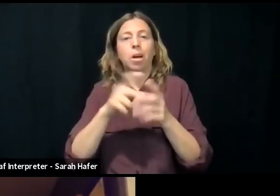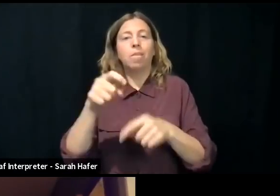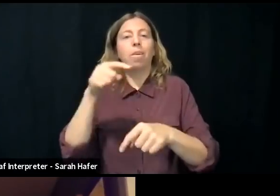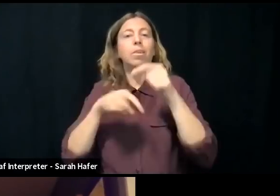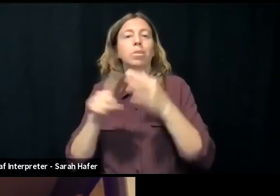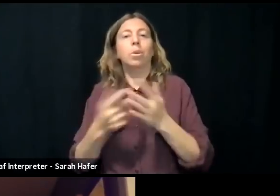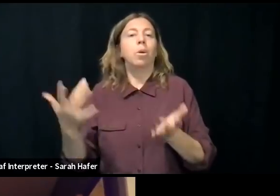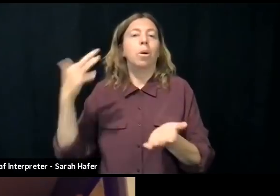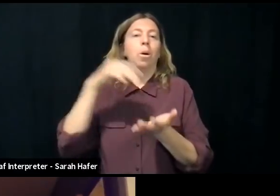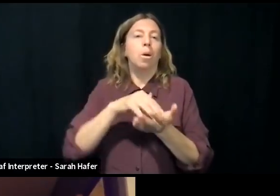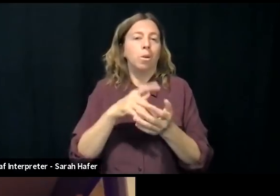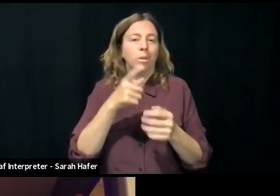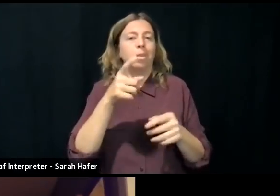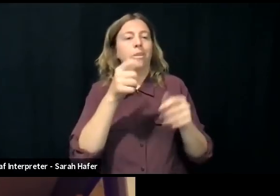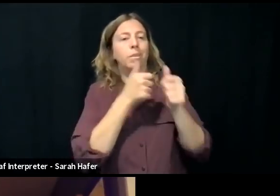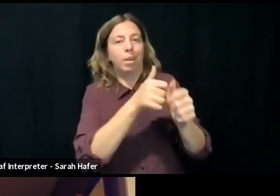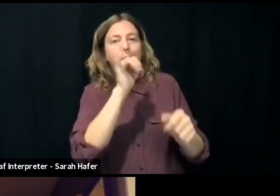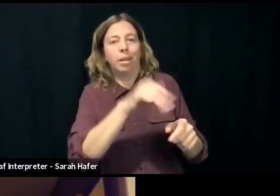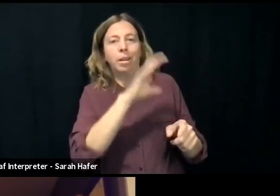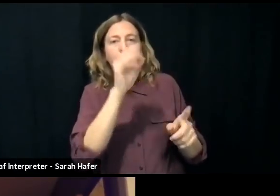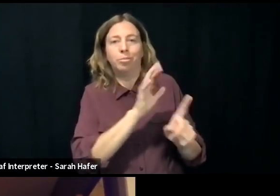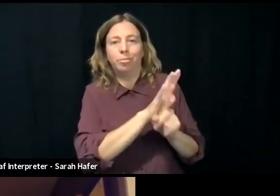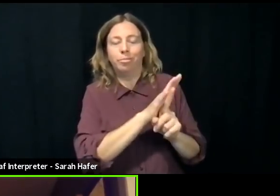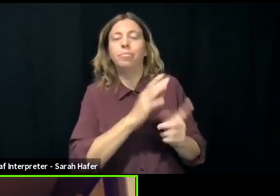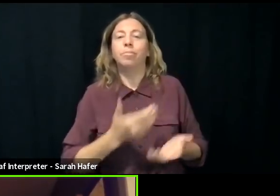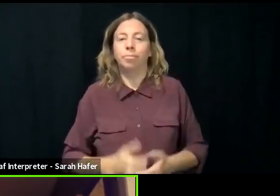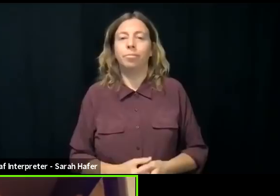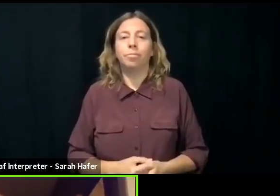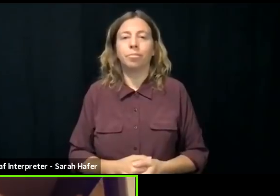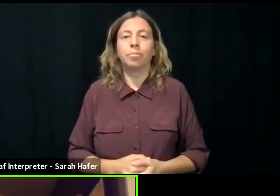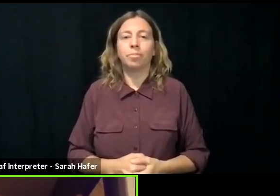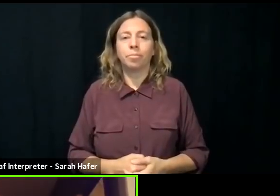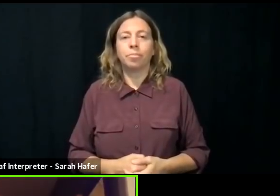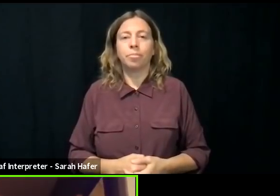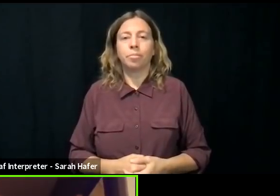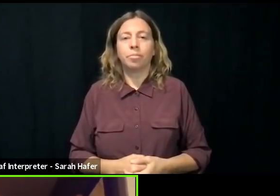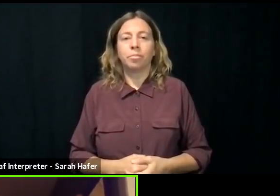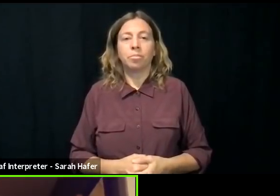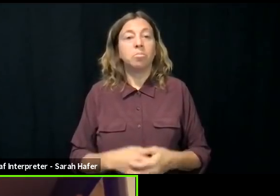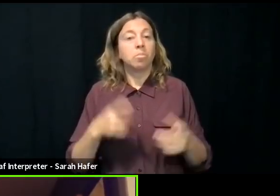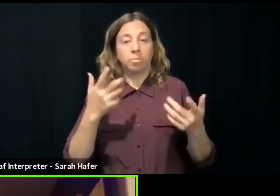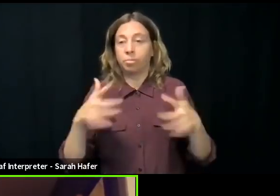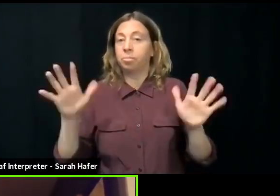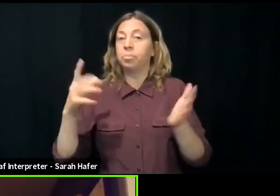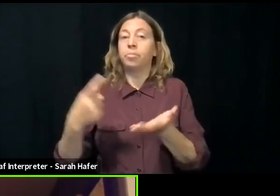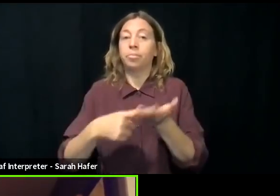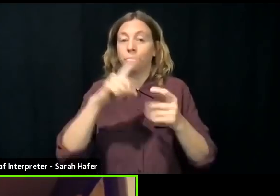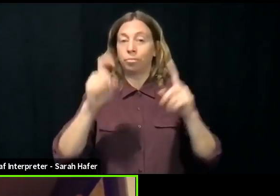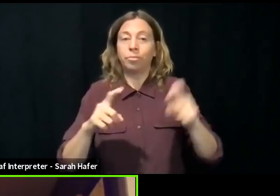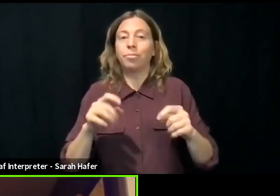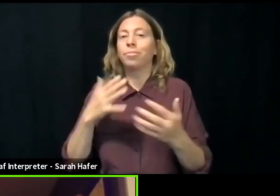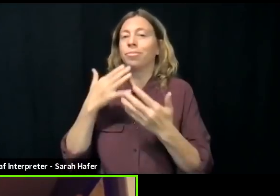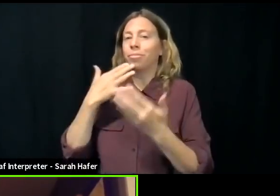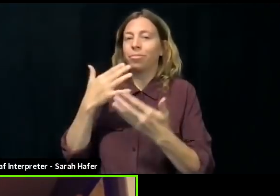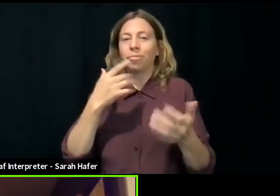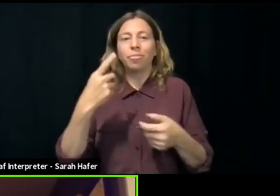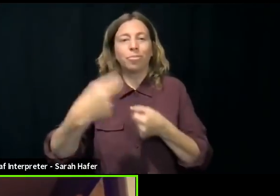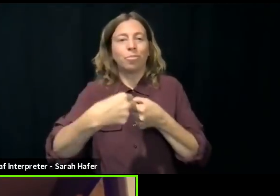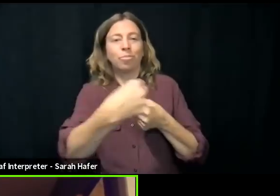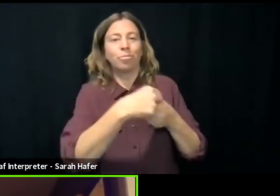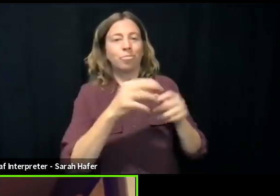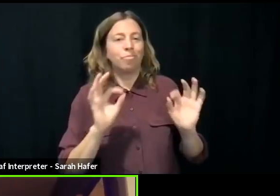And with that, that's our final question. So I want to thank all of you for joining us today on this really important topic. We know we've